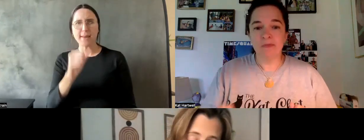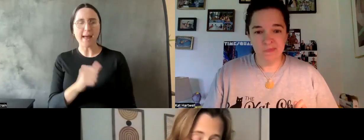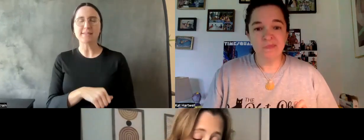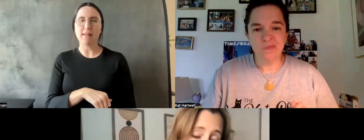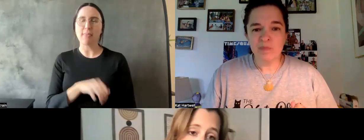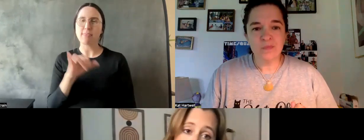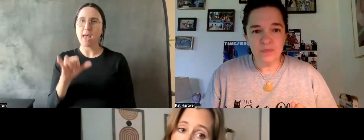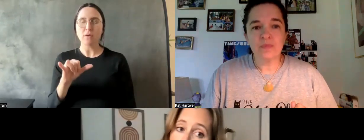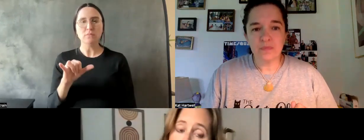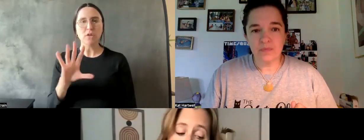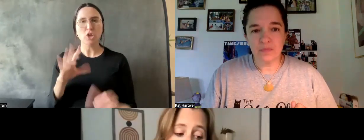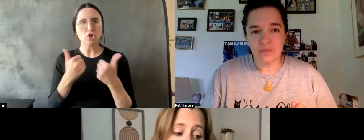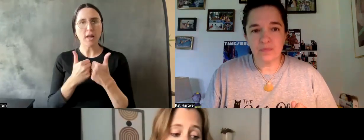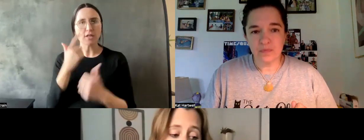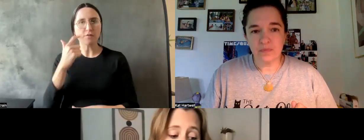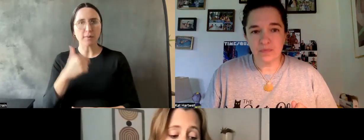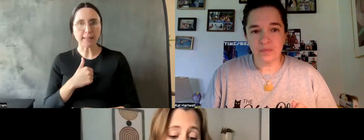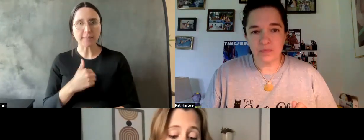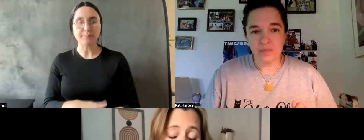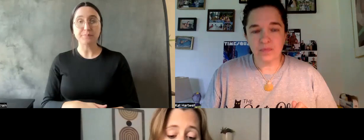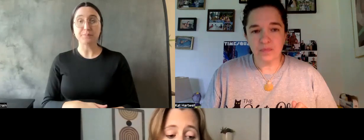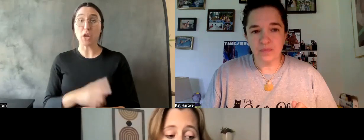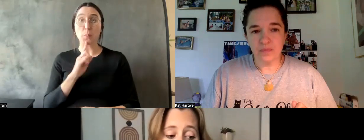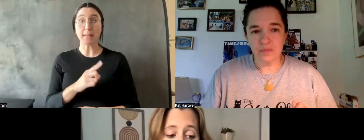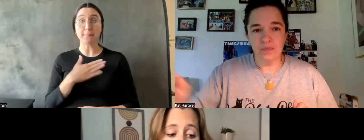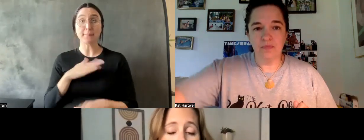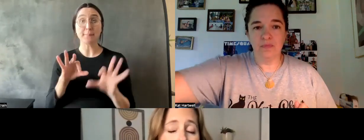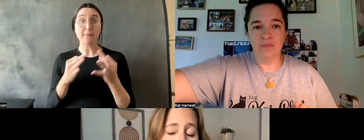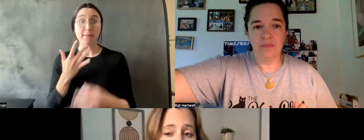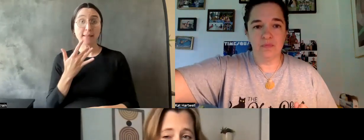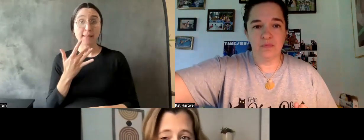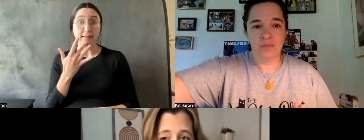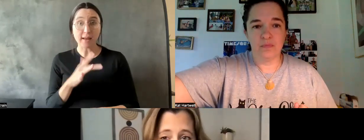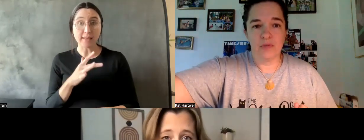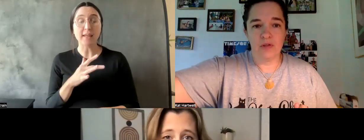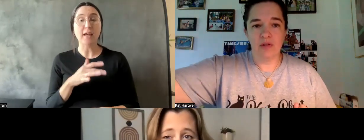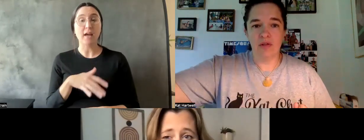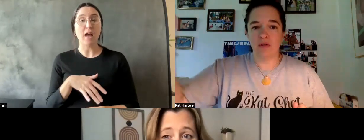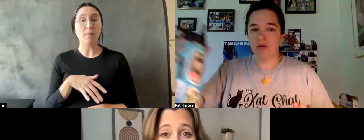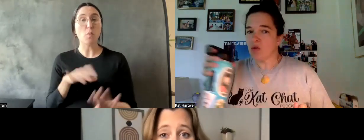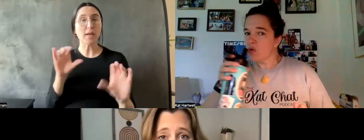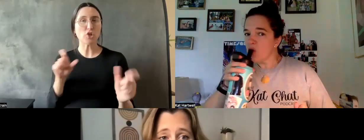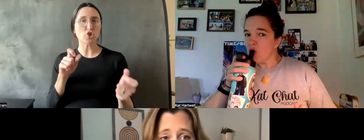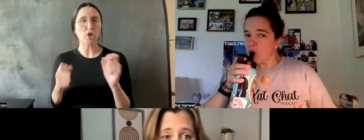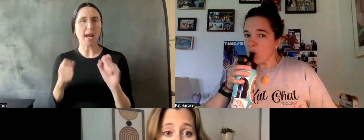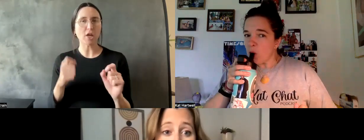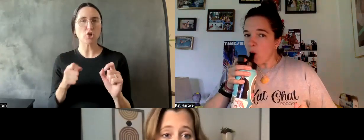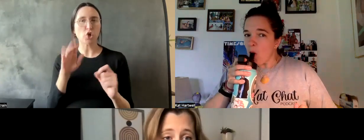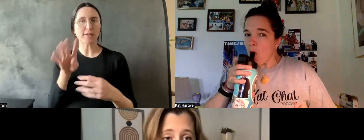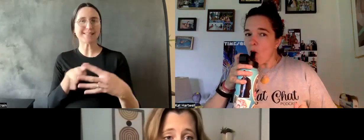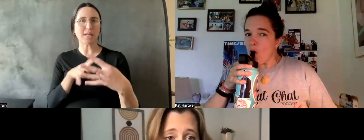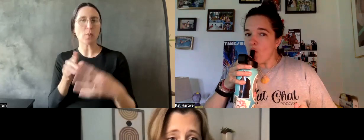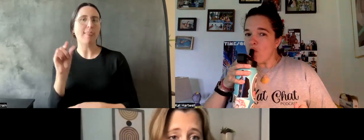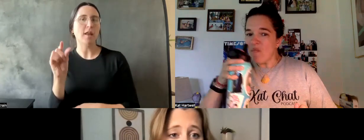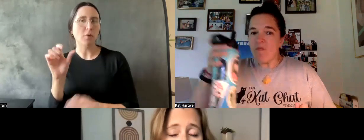because it's not typical with a lot of autistic children that we can change her routine a little bit without it disrupting